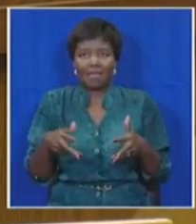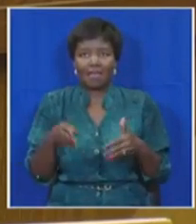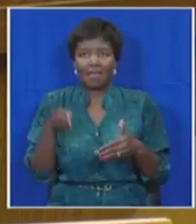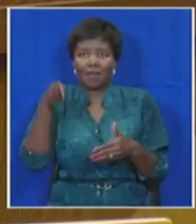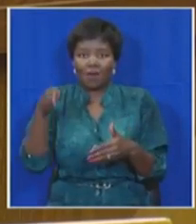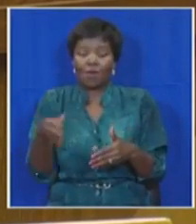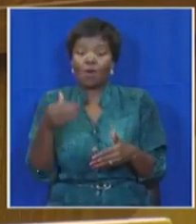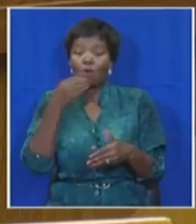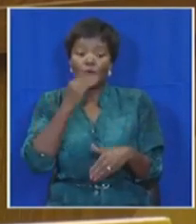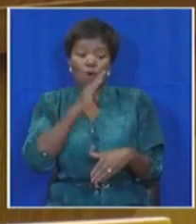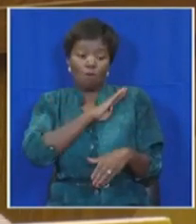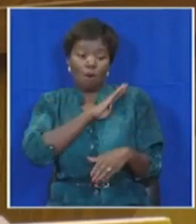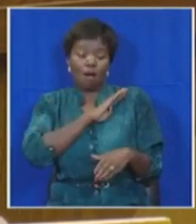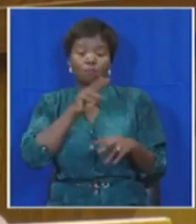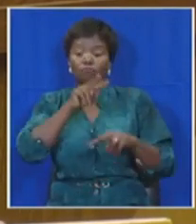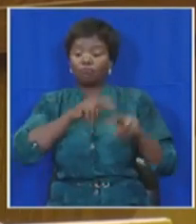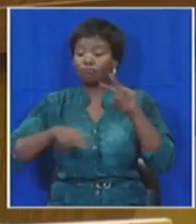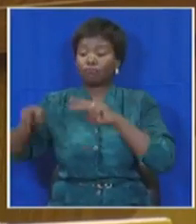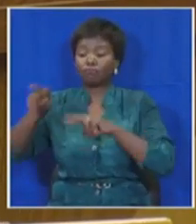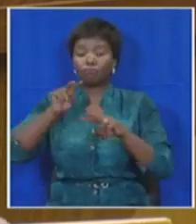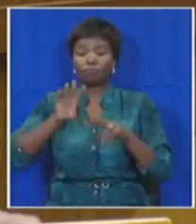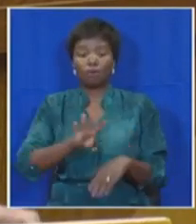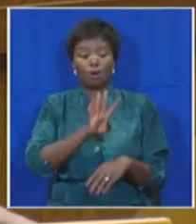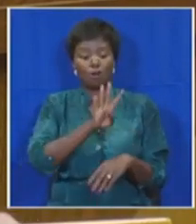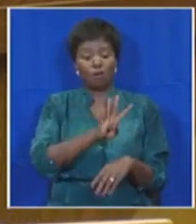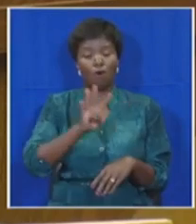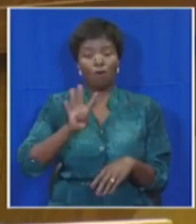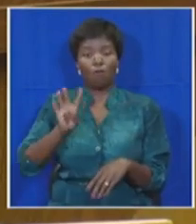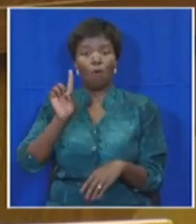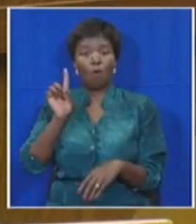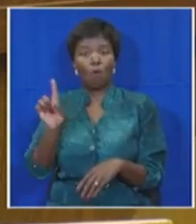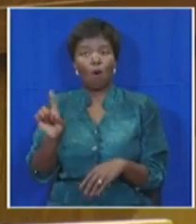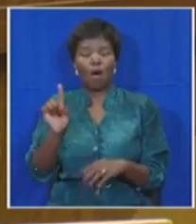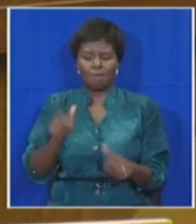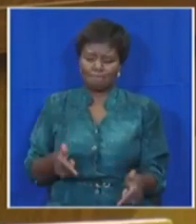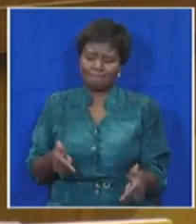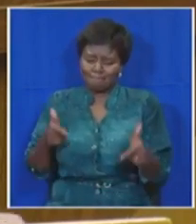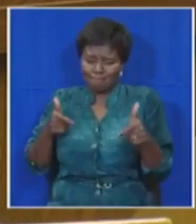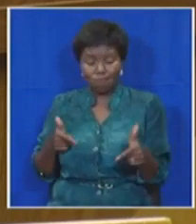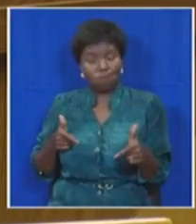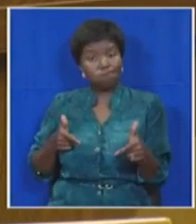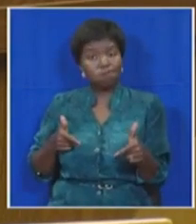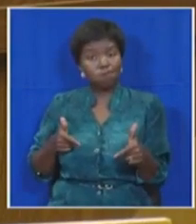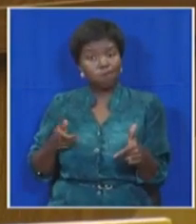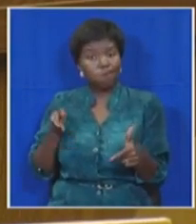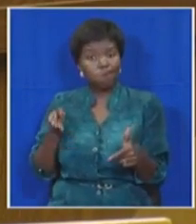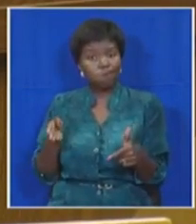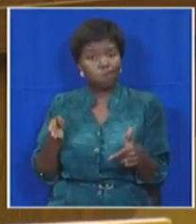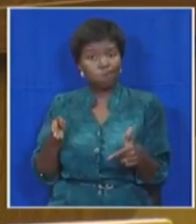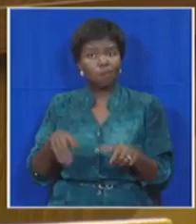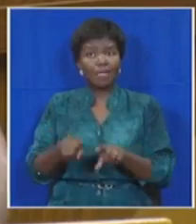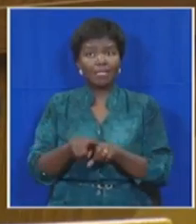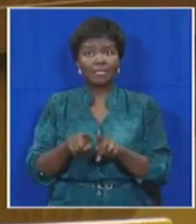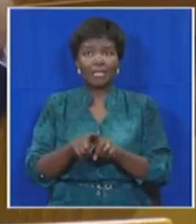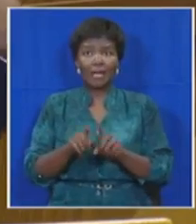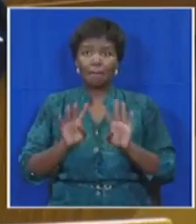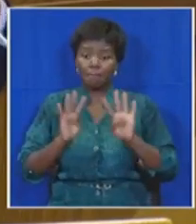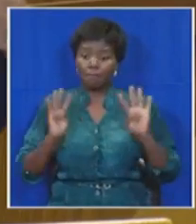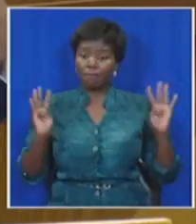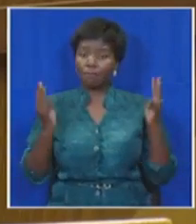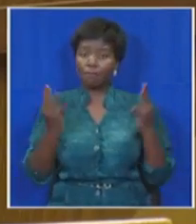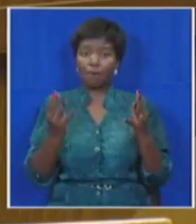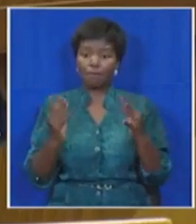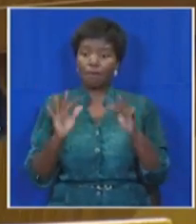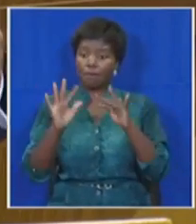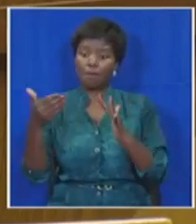of over 441 military personnel armed with assault rifles, and in a precinct that pushed the people further